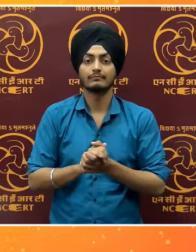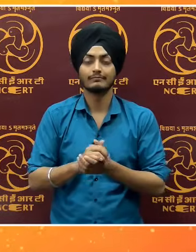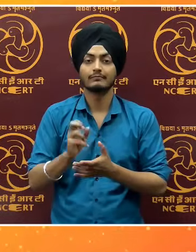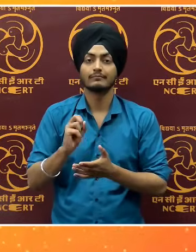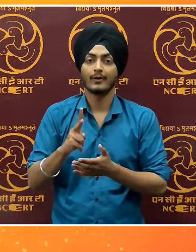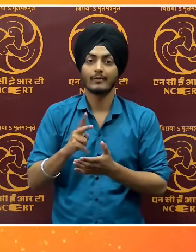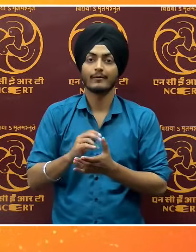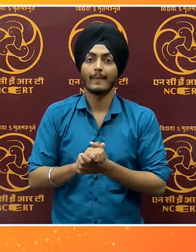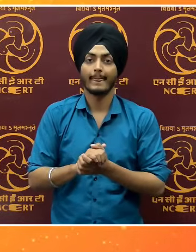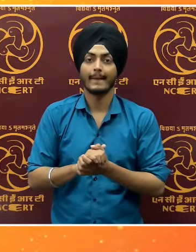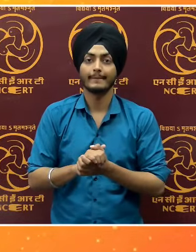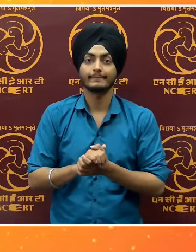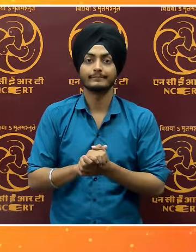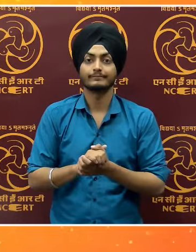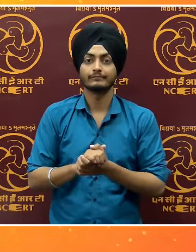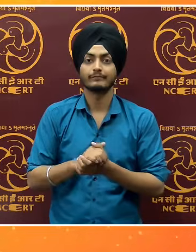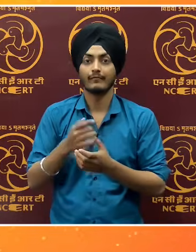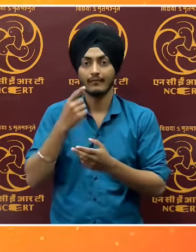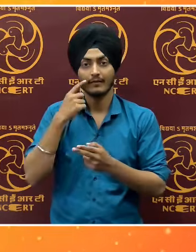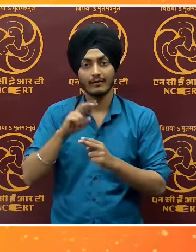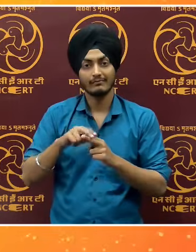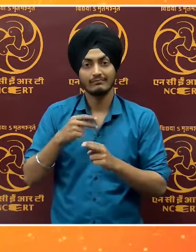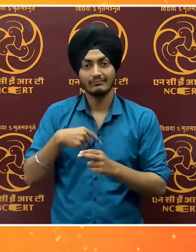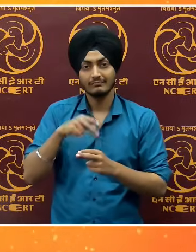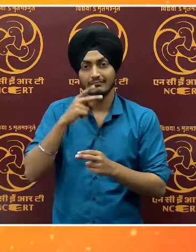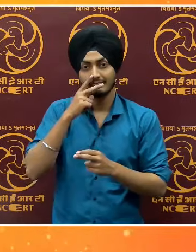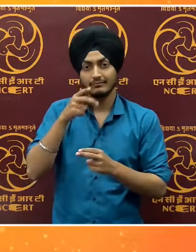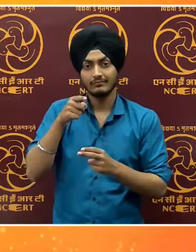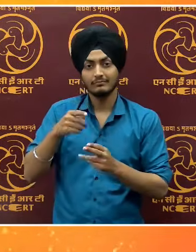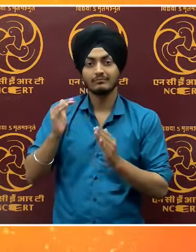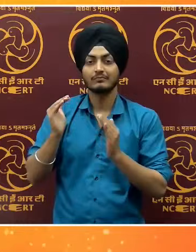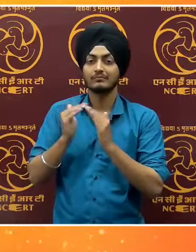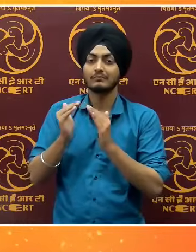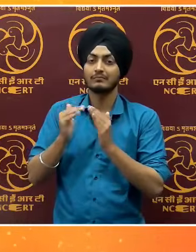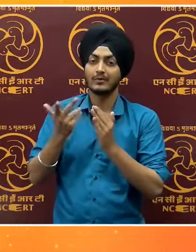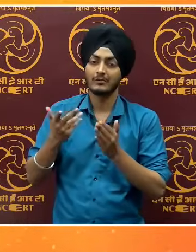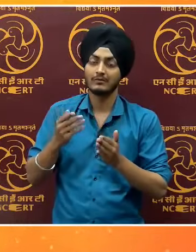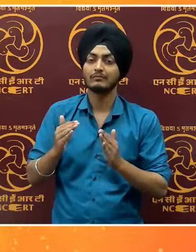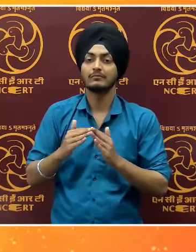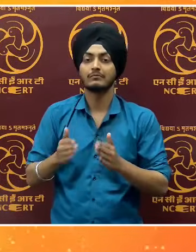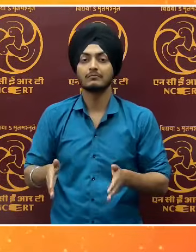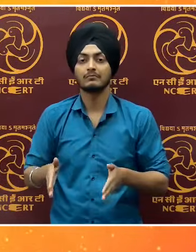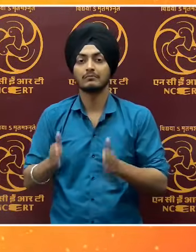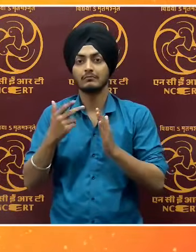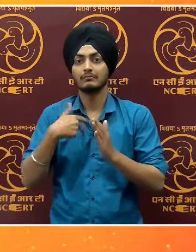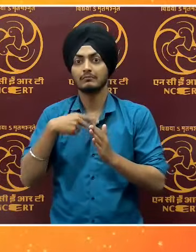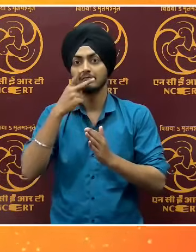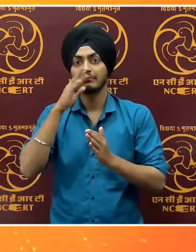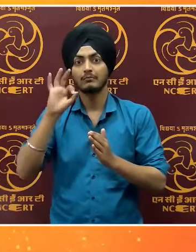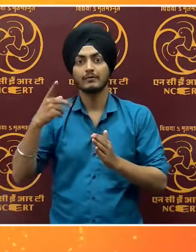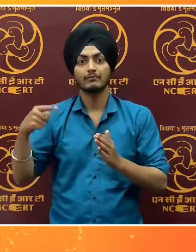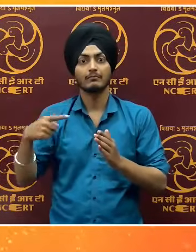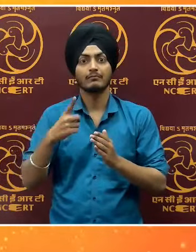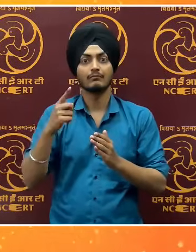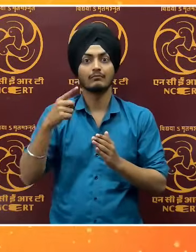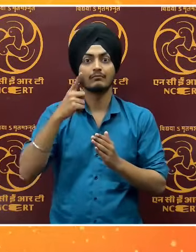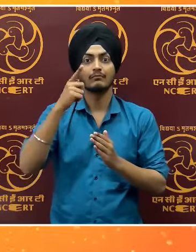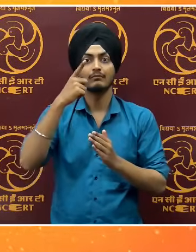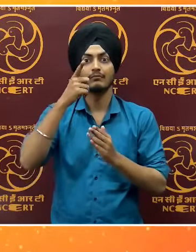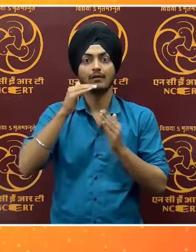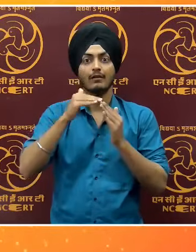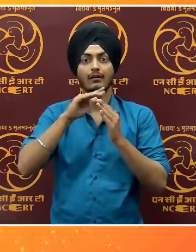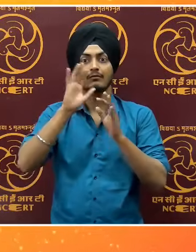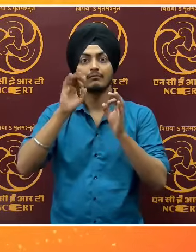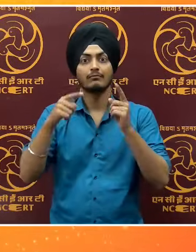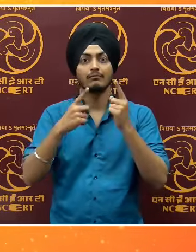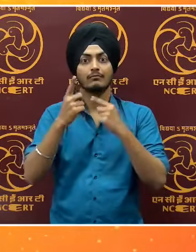Okay. So going further, if we see a typical house or a building, we see the electrical wiring in there, they